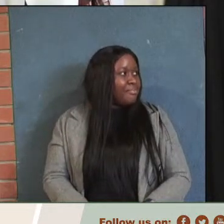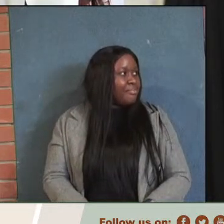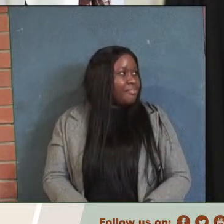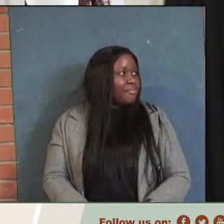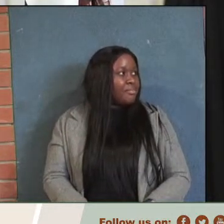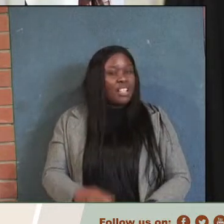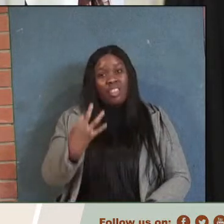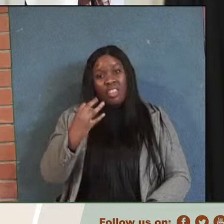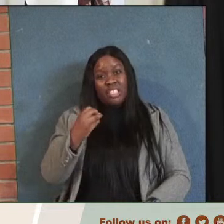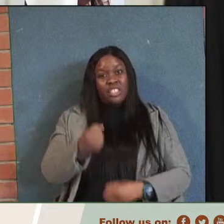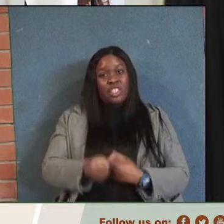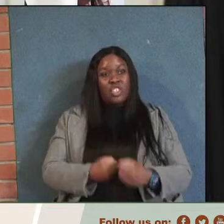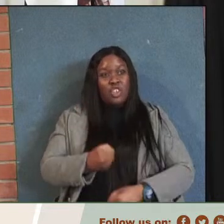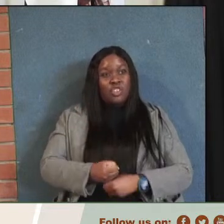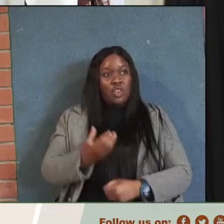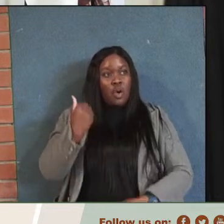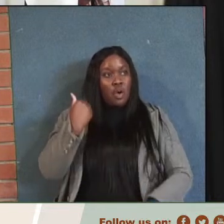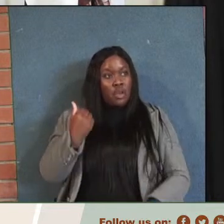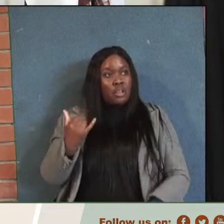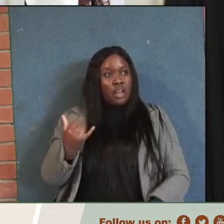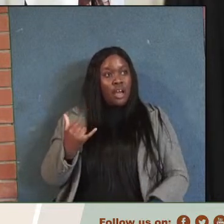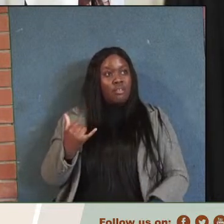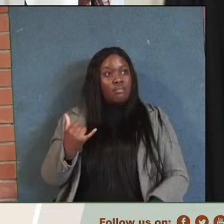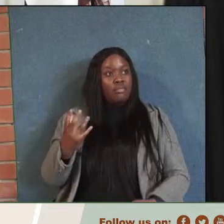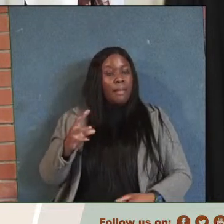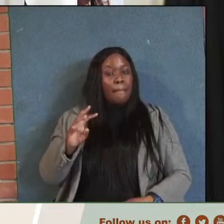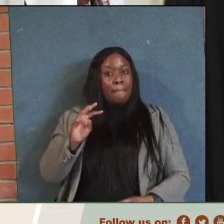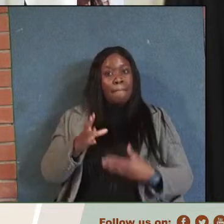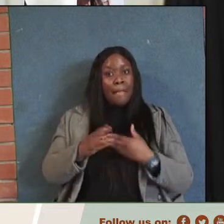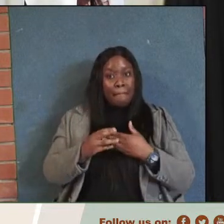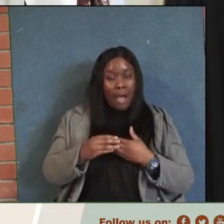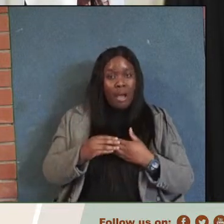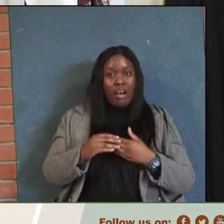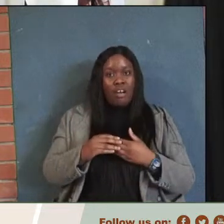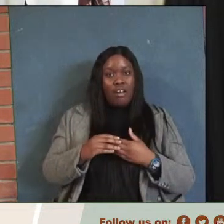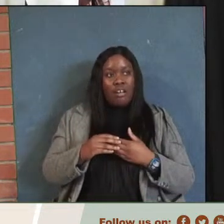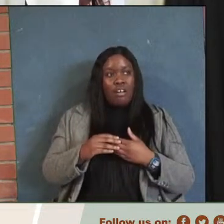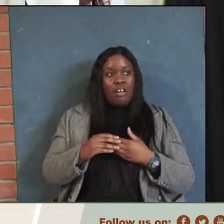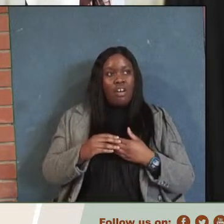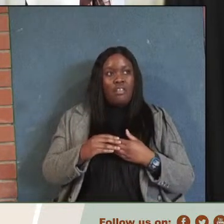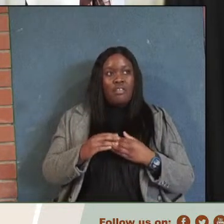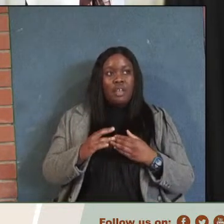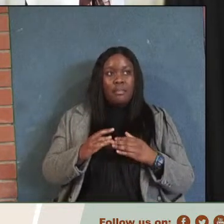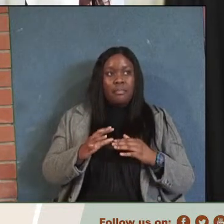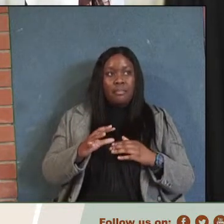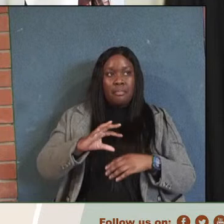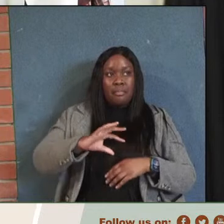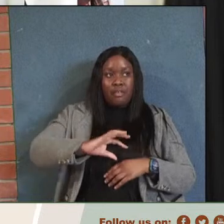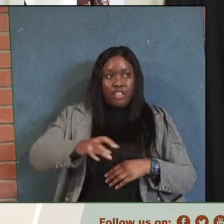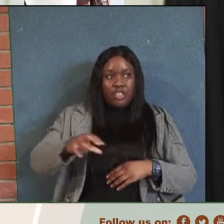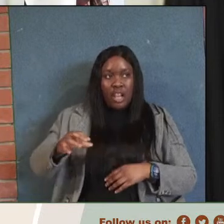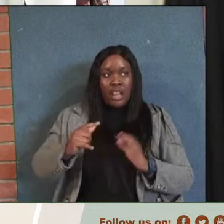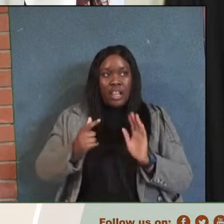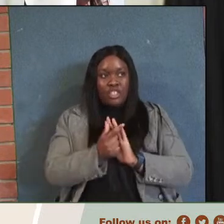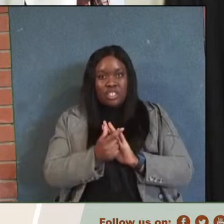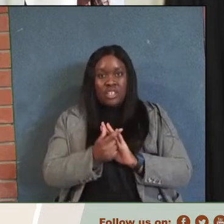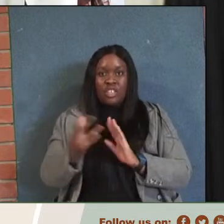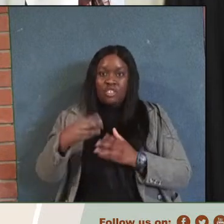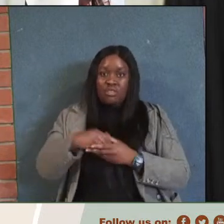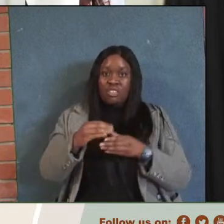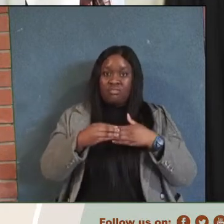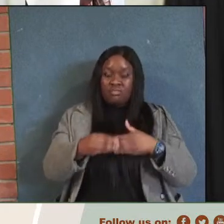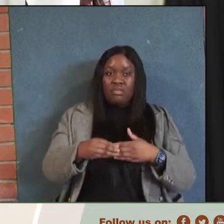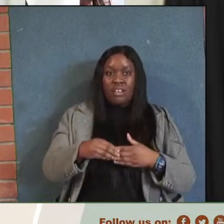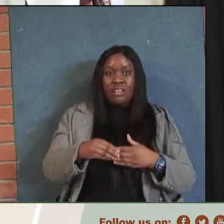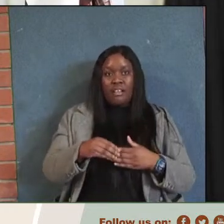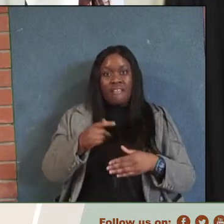30 years ago. Today, she's a member of the provincial legislature. She headed the Fees Must Fall campaign. That's not all. She's just not